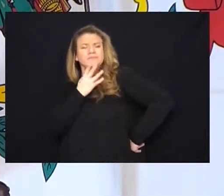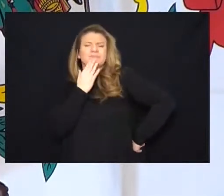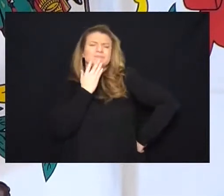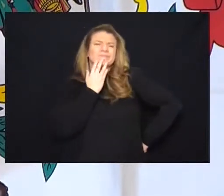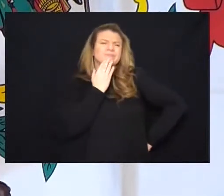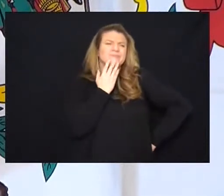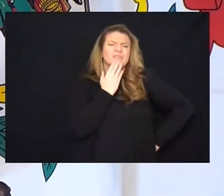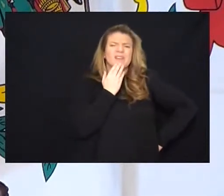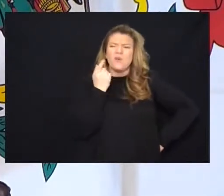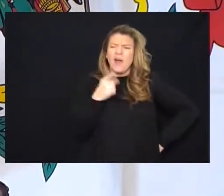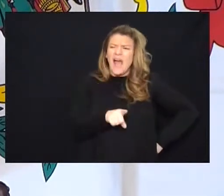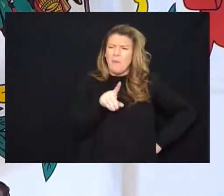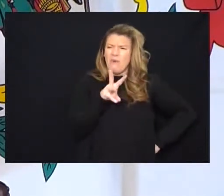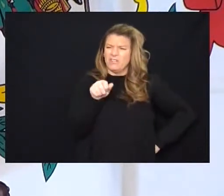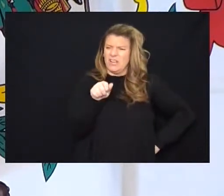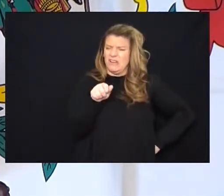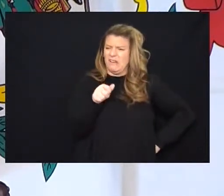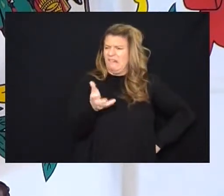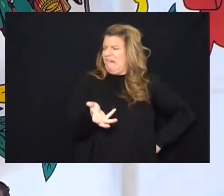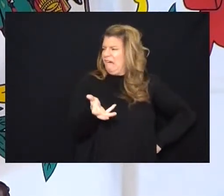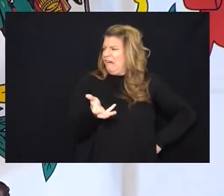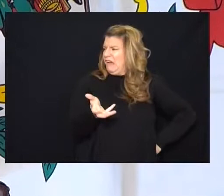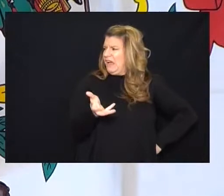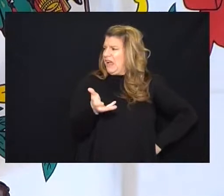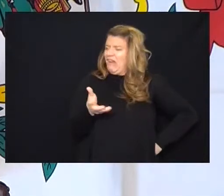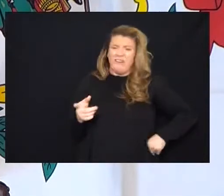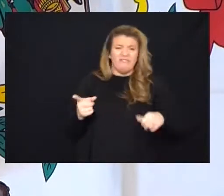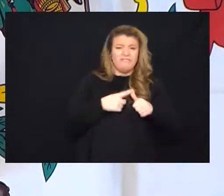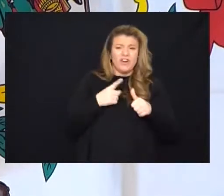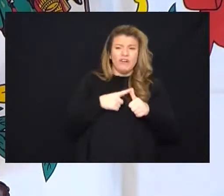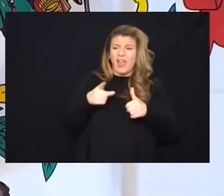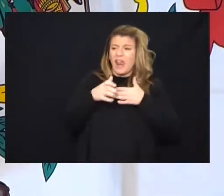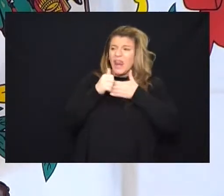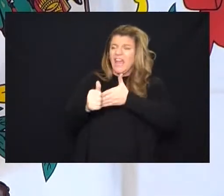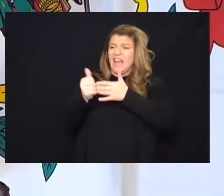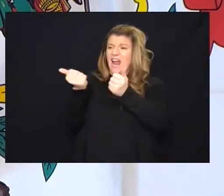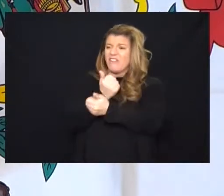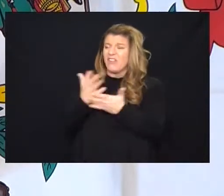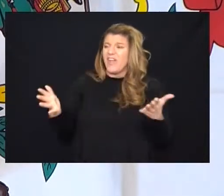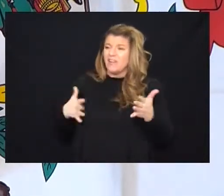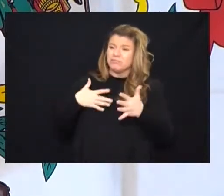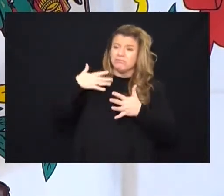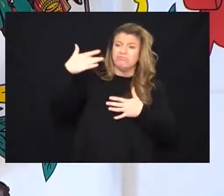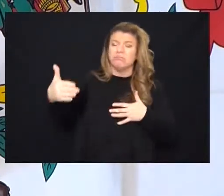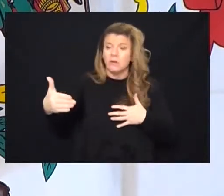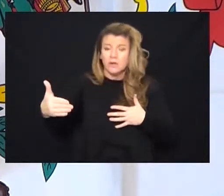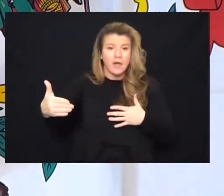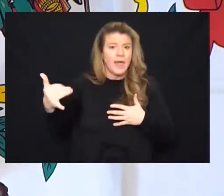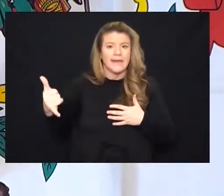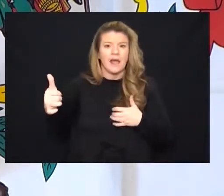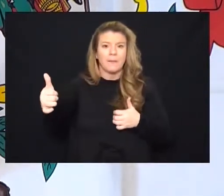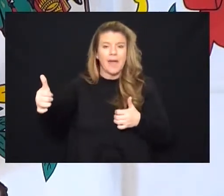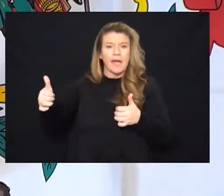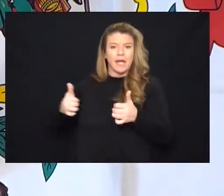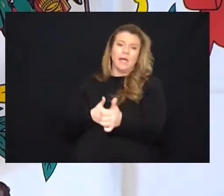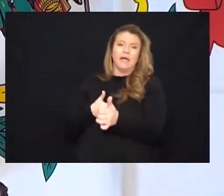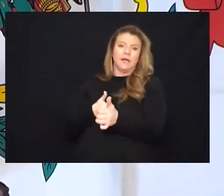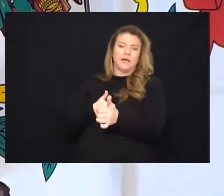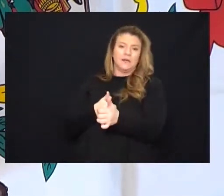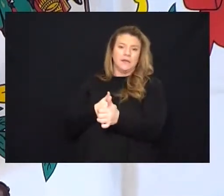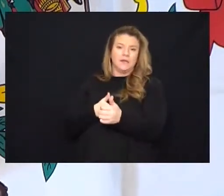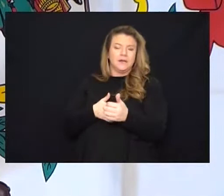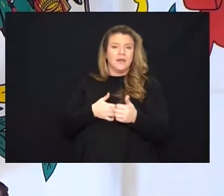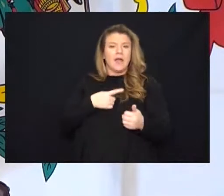West Virginia? You know, they got out in front and they were leading the way and everything, and now they've slipped back. And they